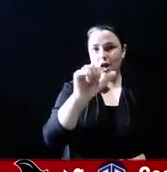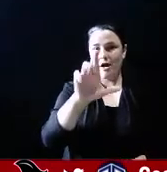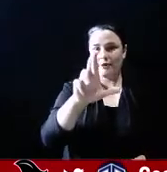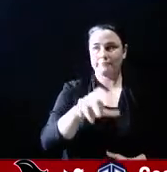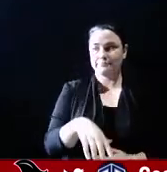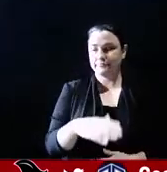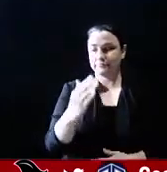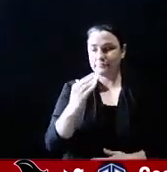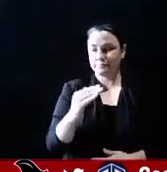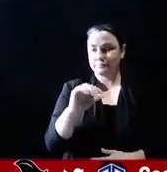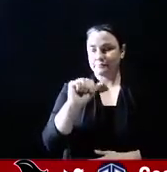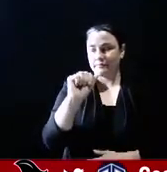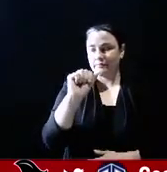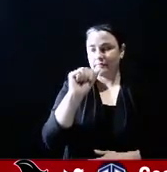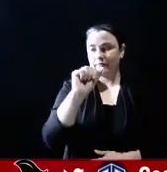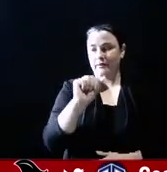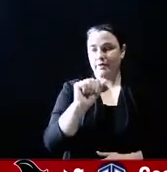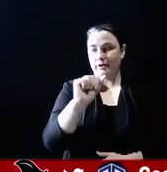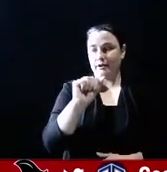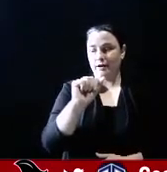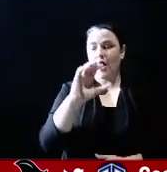Oscar Daniel Aguirre.